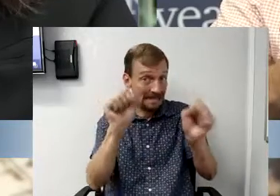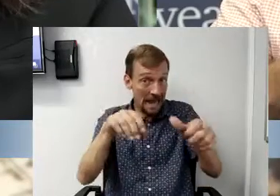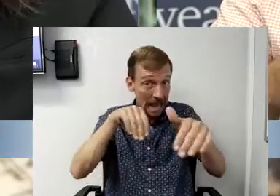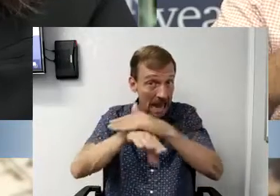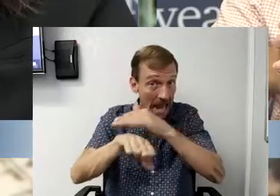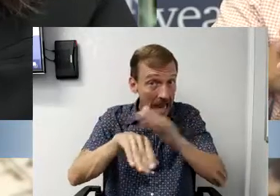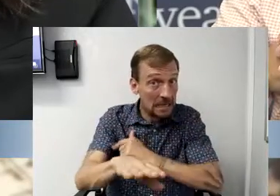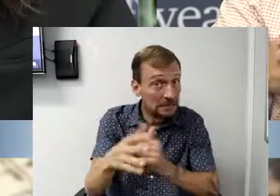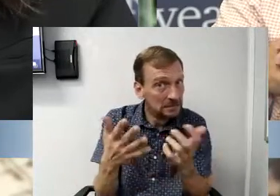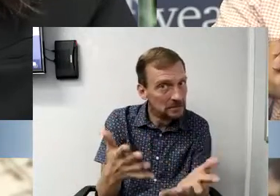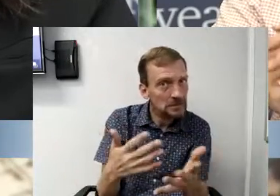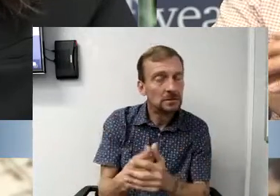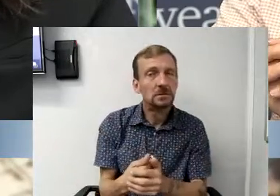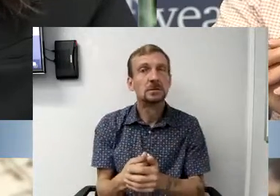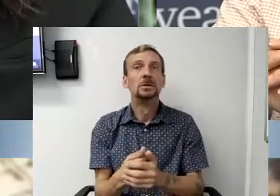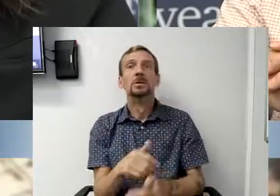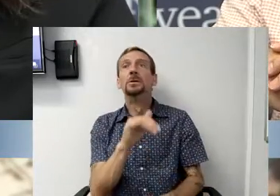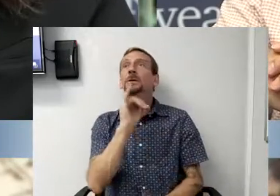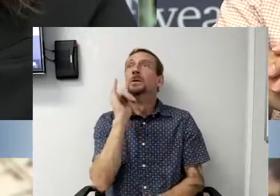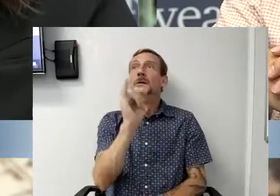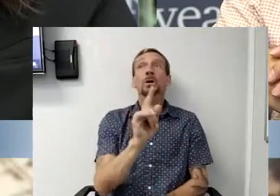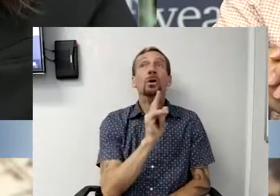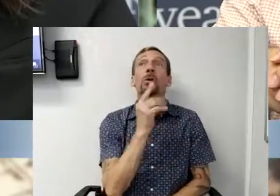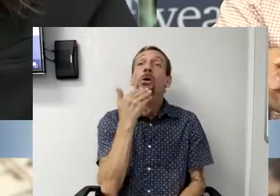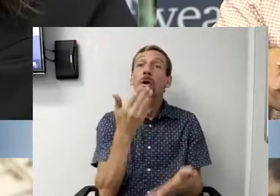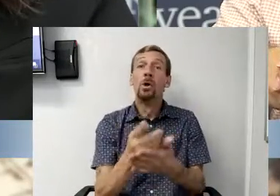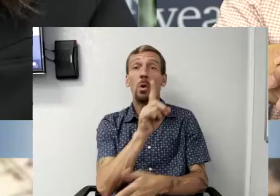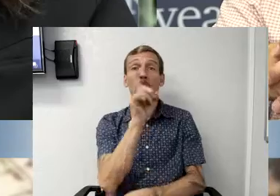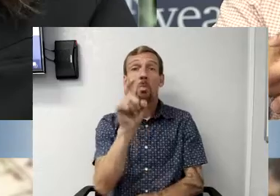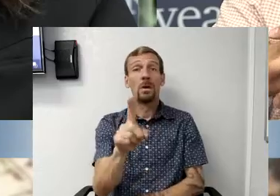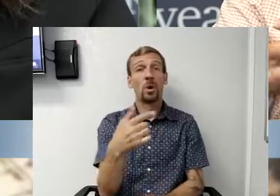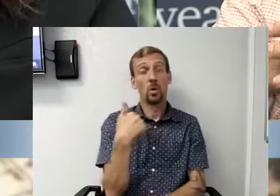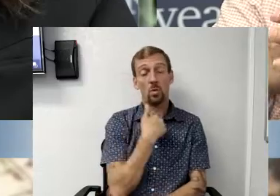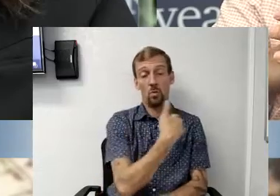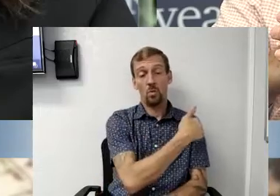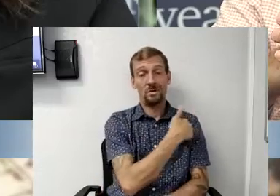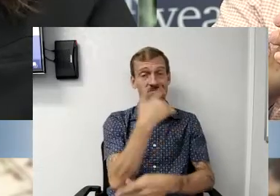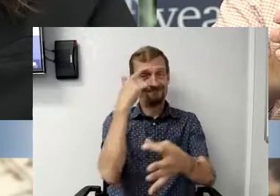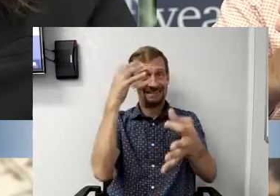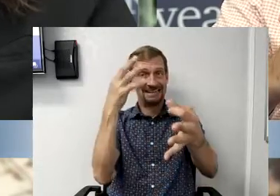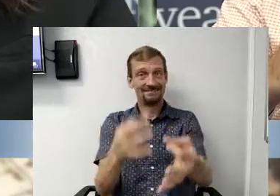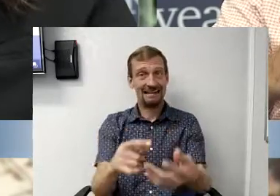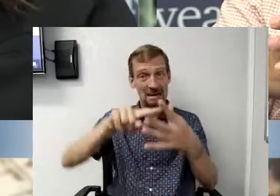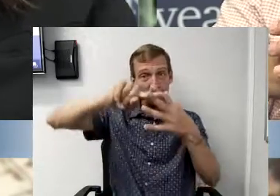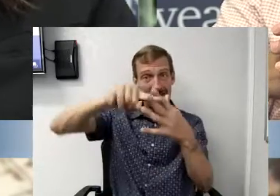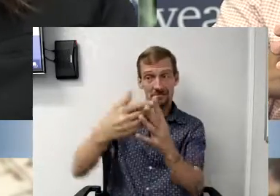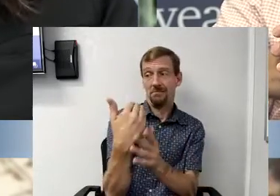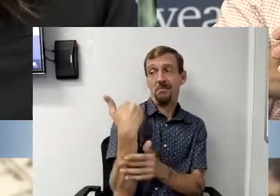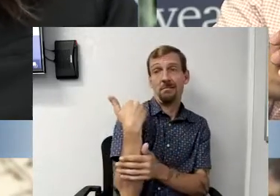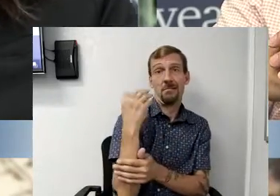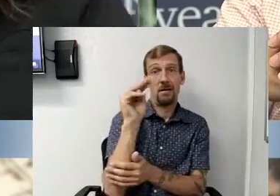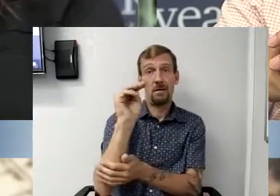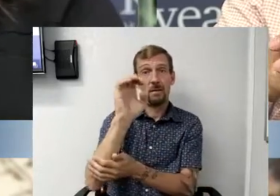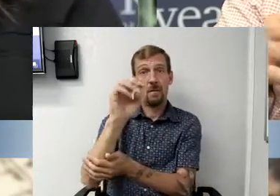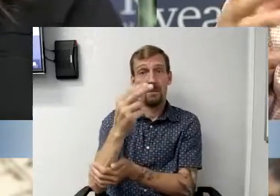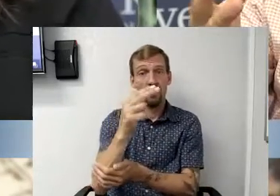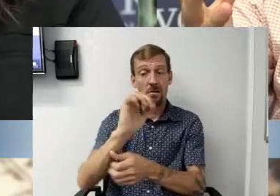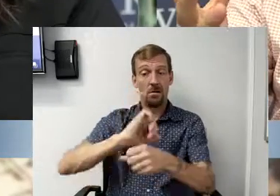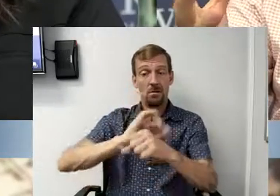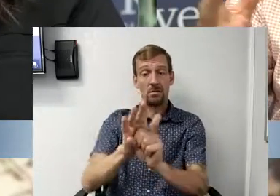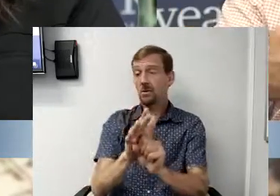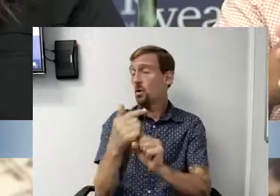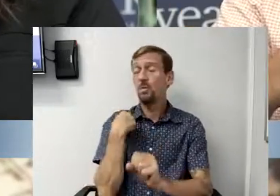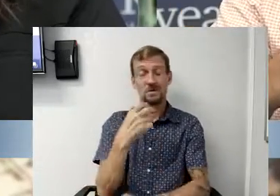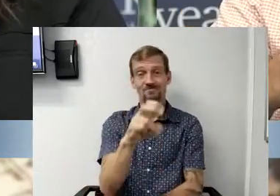good question. One of the most difficult things that we did early on in this pandemic in March and April was restrict